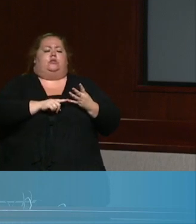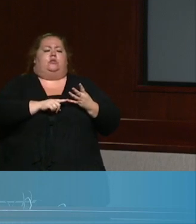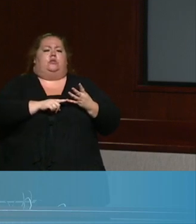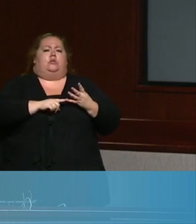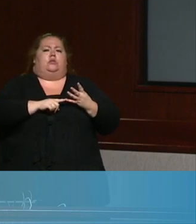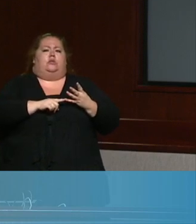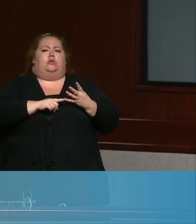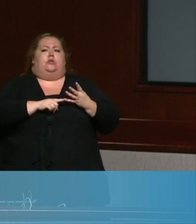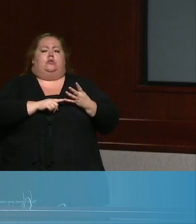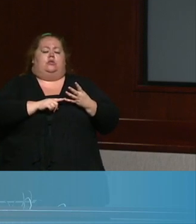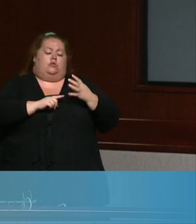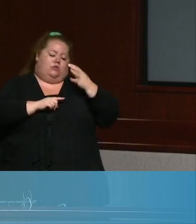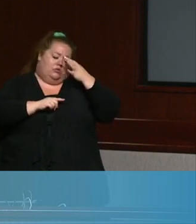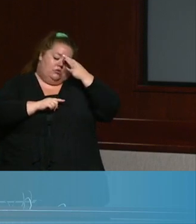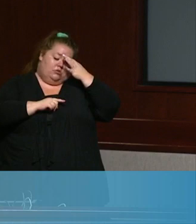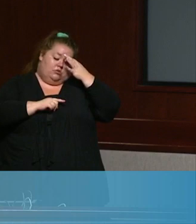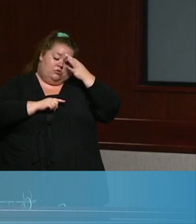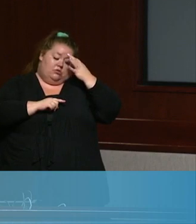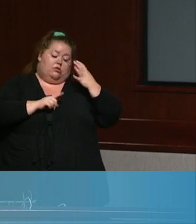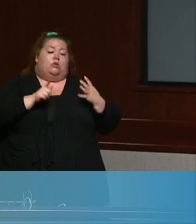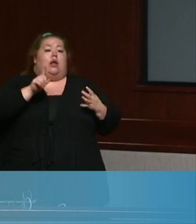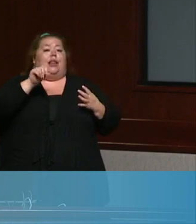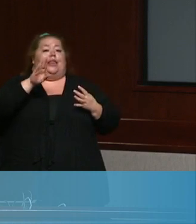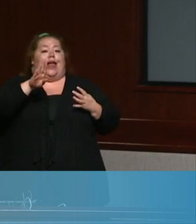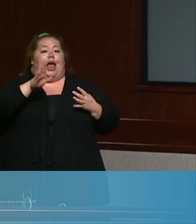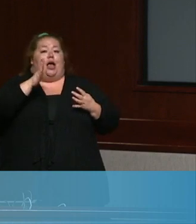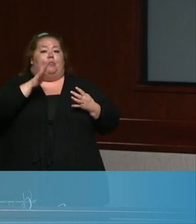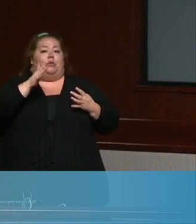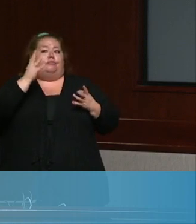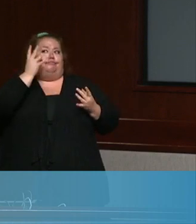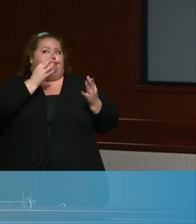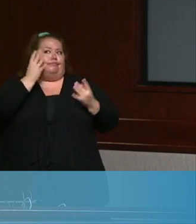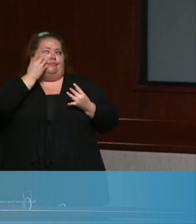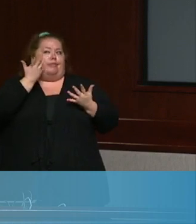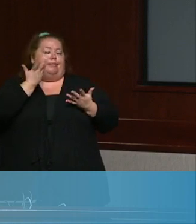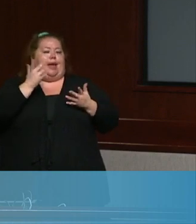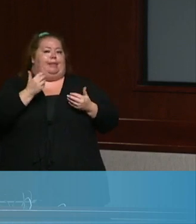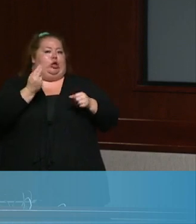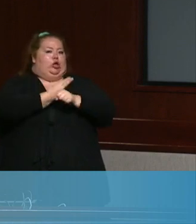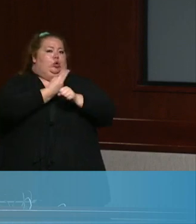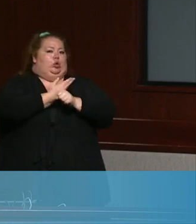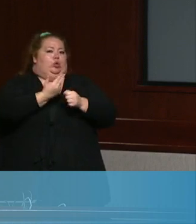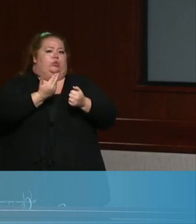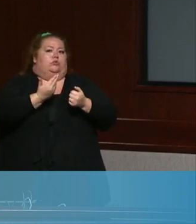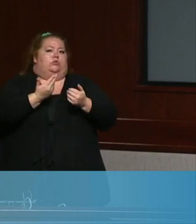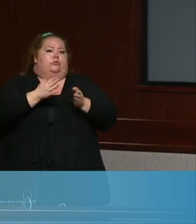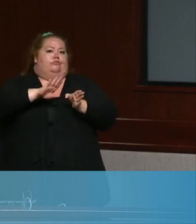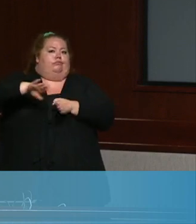was, is there a lab that you all are possibly thinking of using instead of Cal Ready?